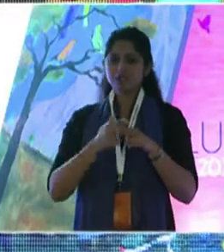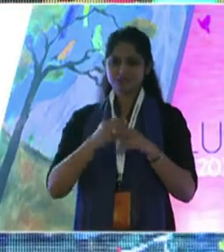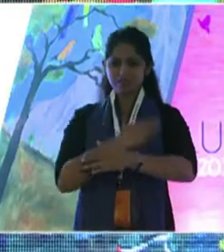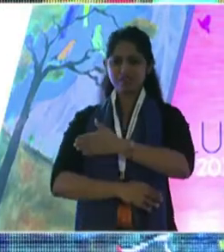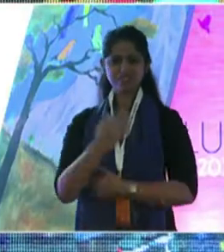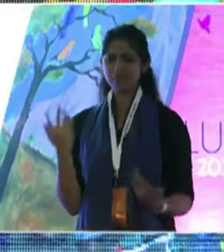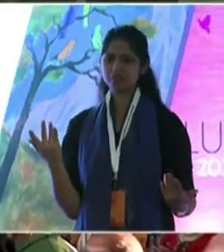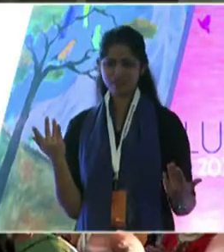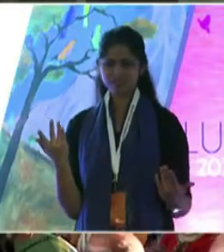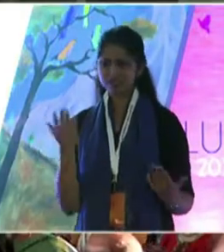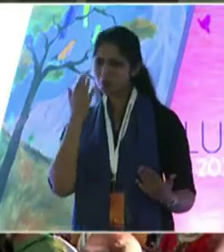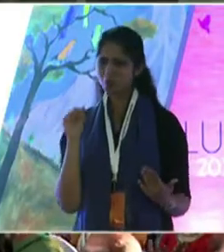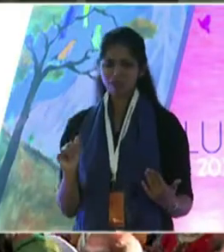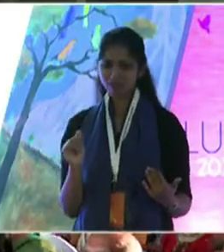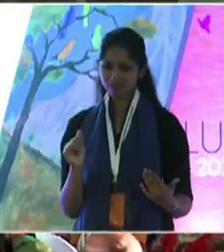you know,